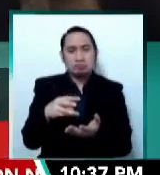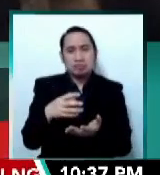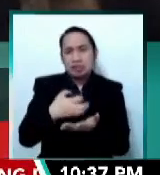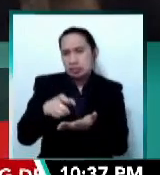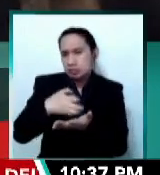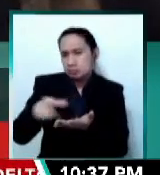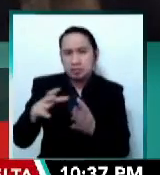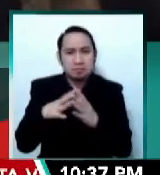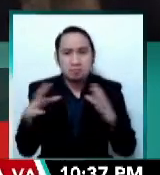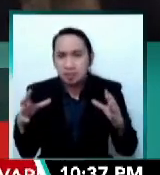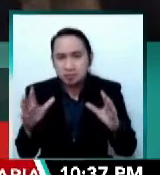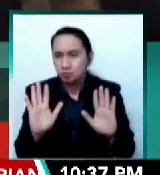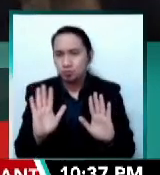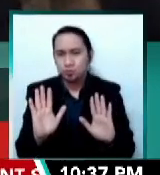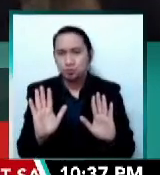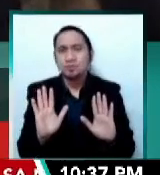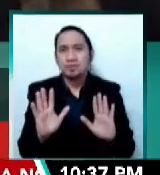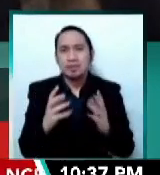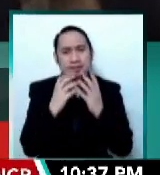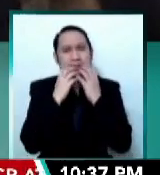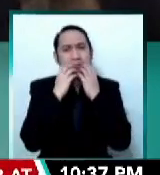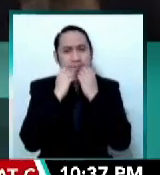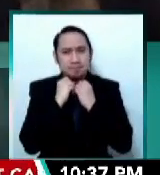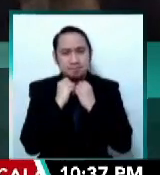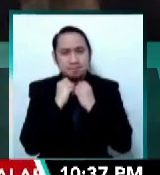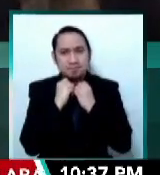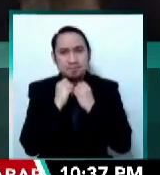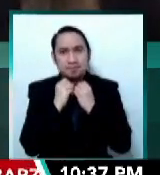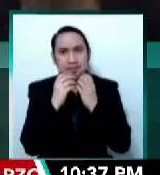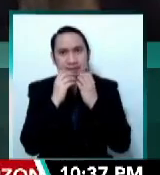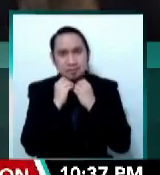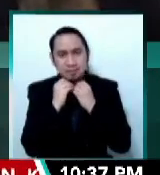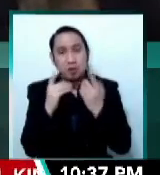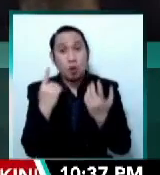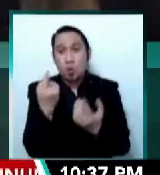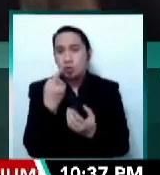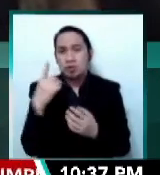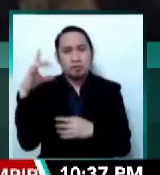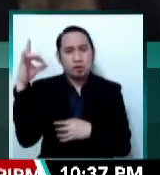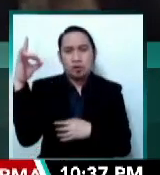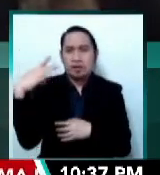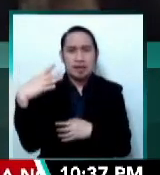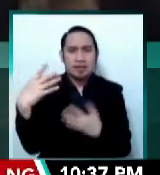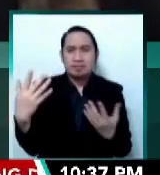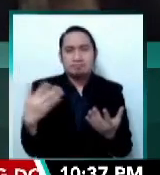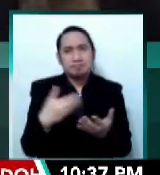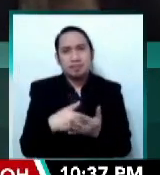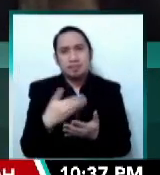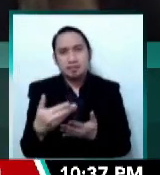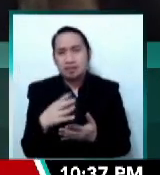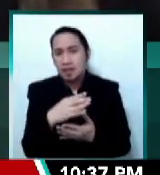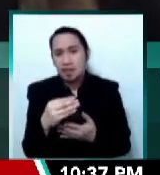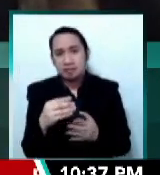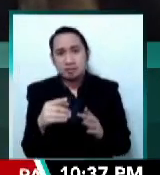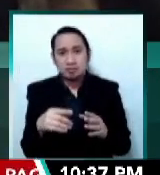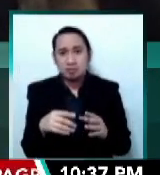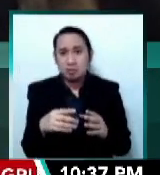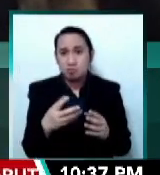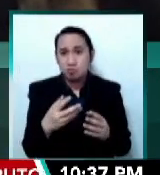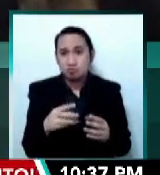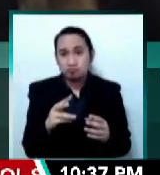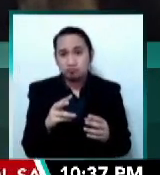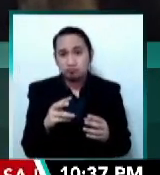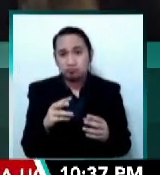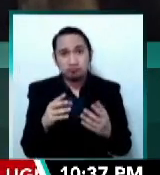aquarium, I only spend money for the lighting, the fish, and the aerator. For all the